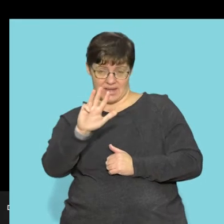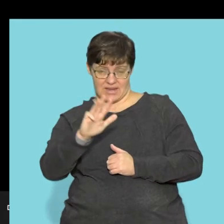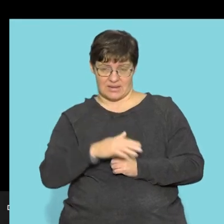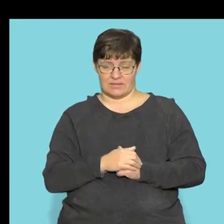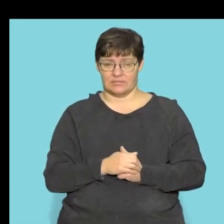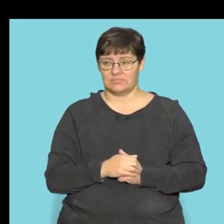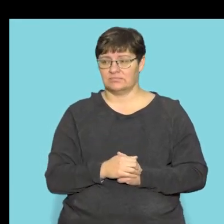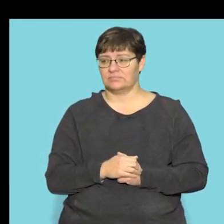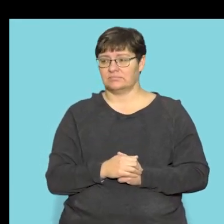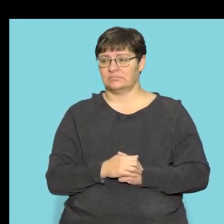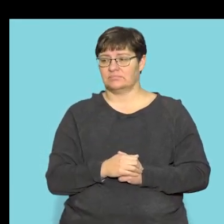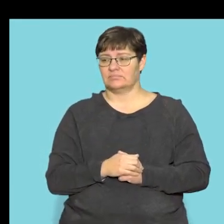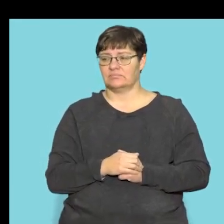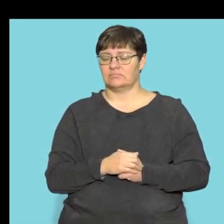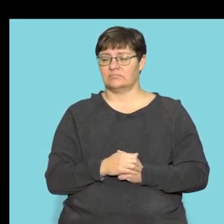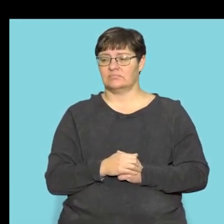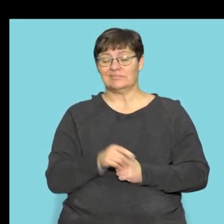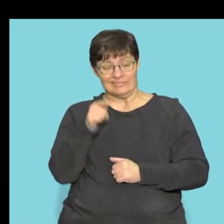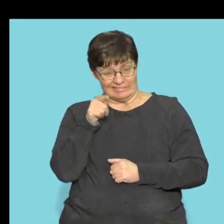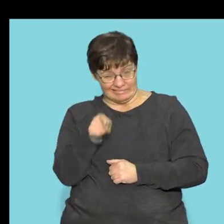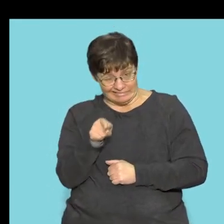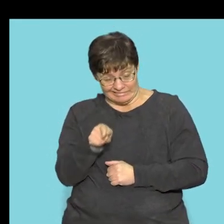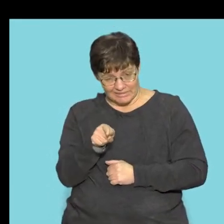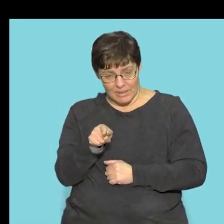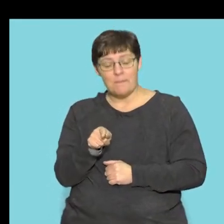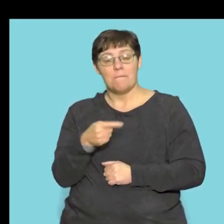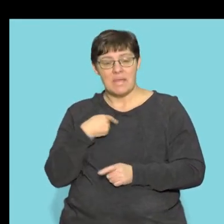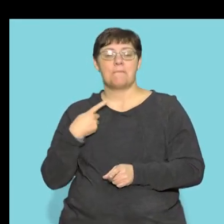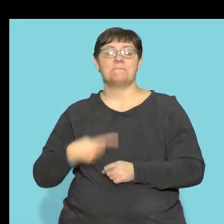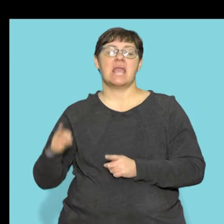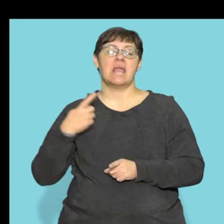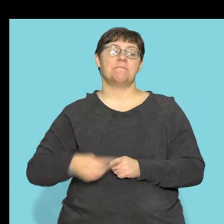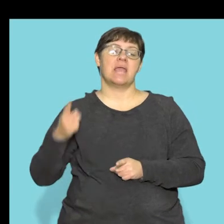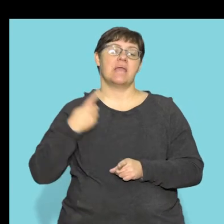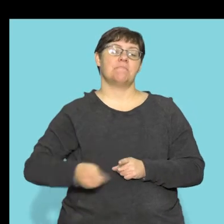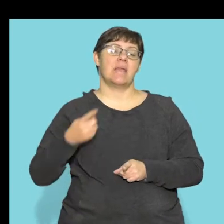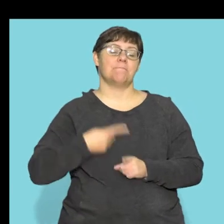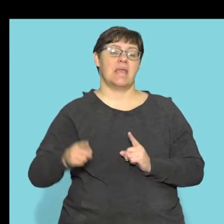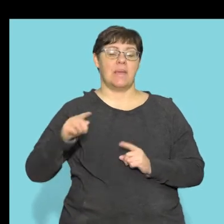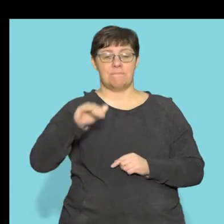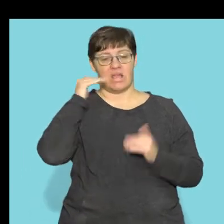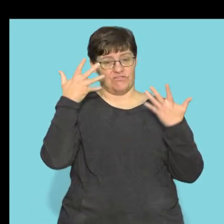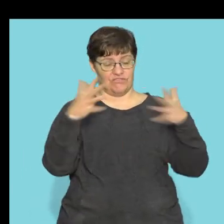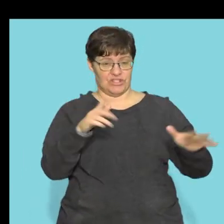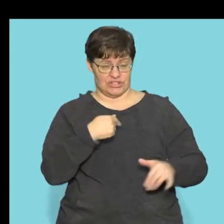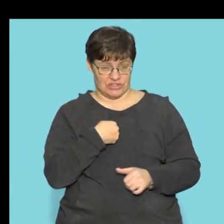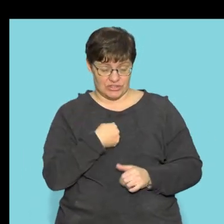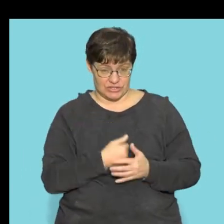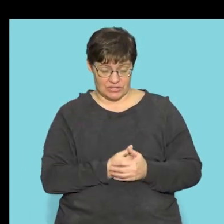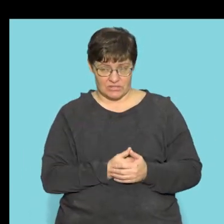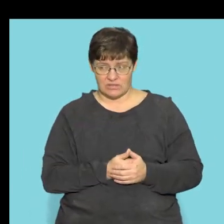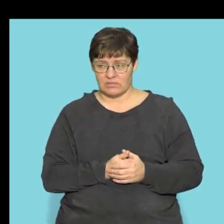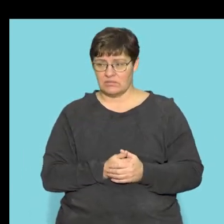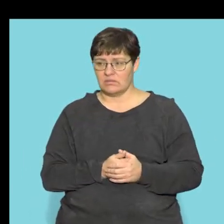09, so 9 cents, right? Now, this is how much I would have paid the bank,